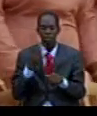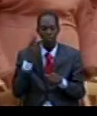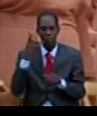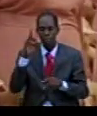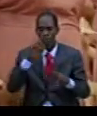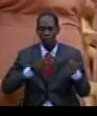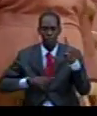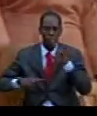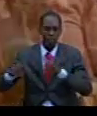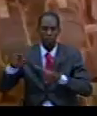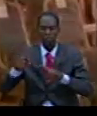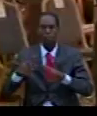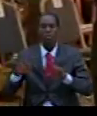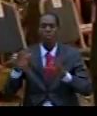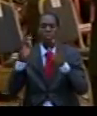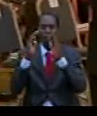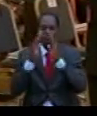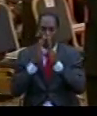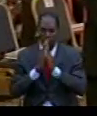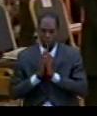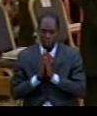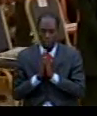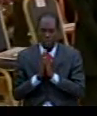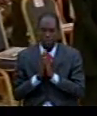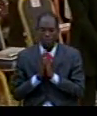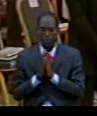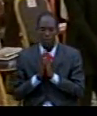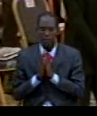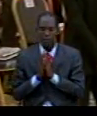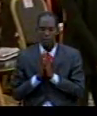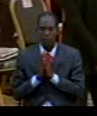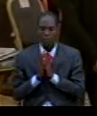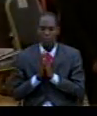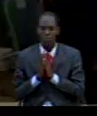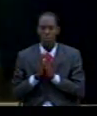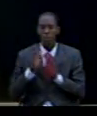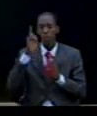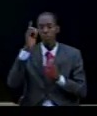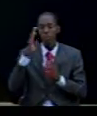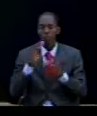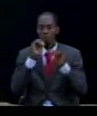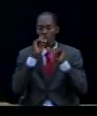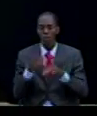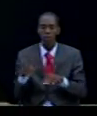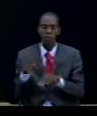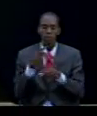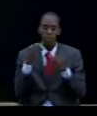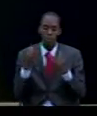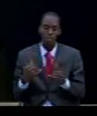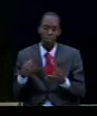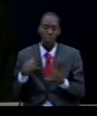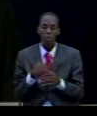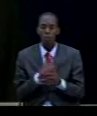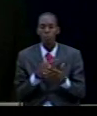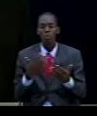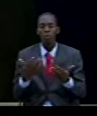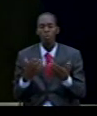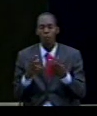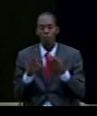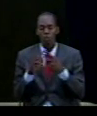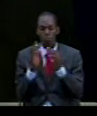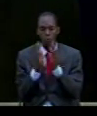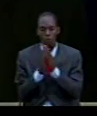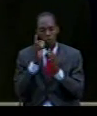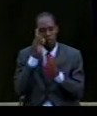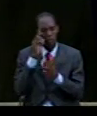global amen? God bless you. Now we want to pray for this